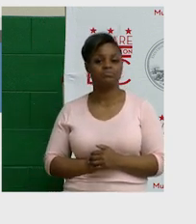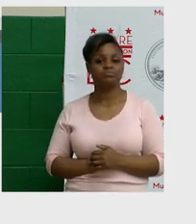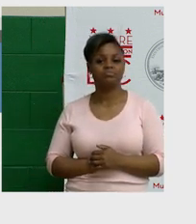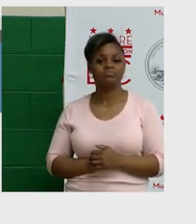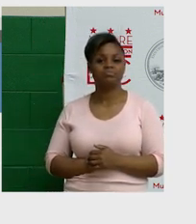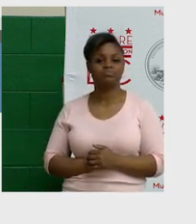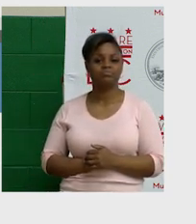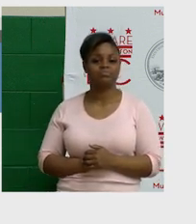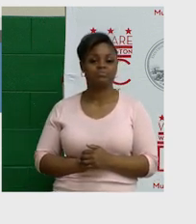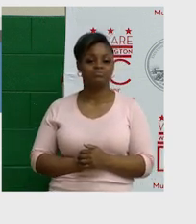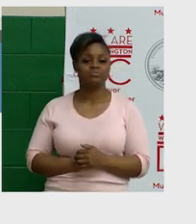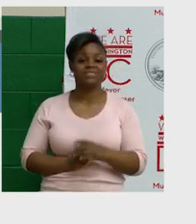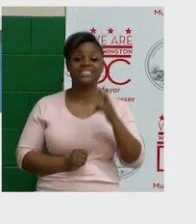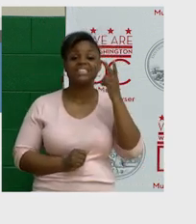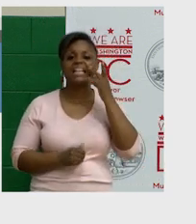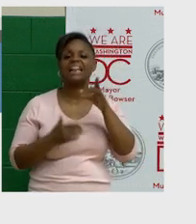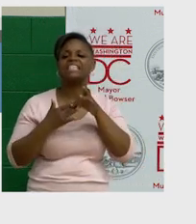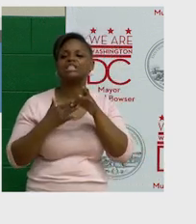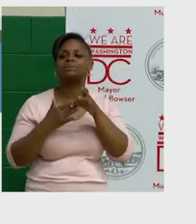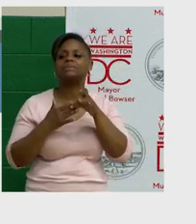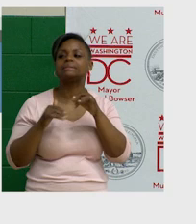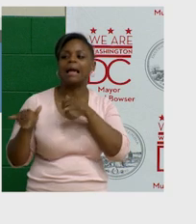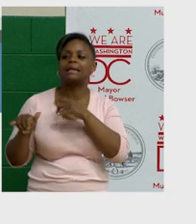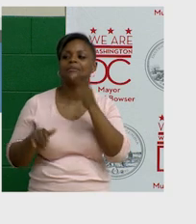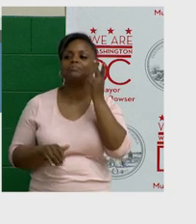Let's see if our leaders can stay in the lead with that one.